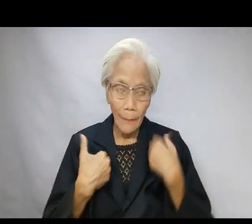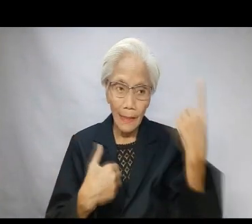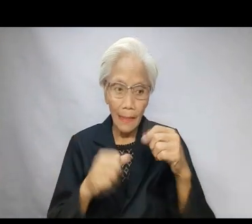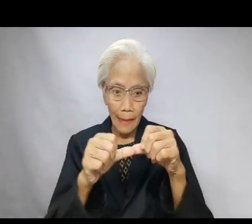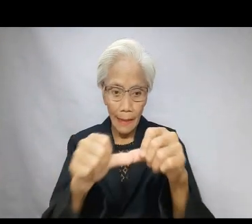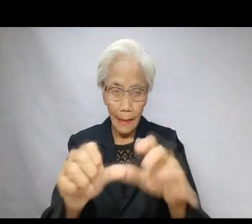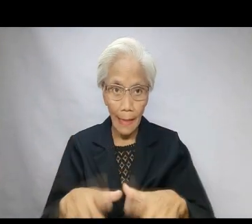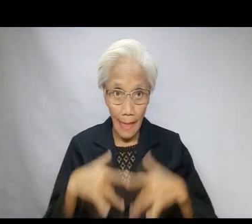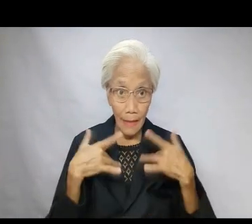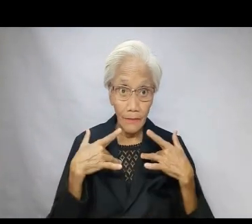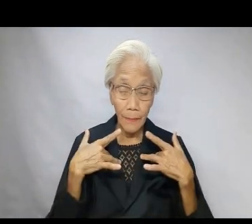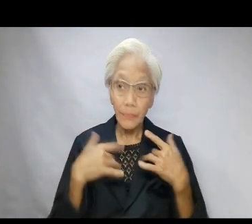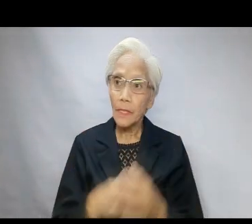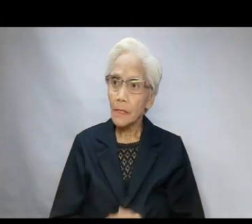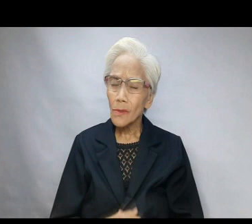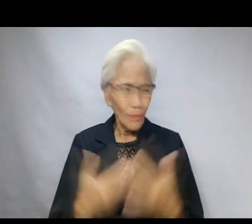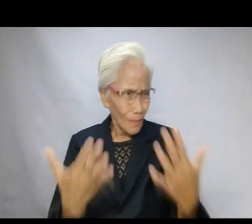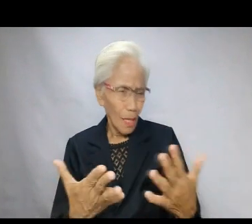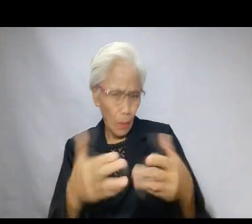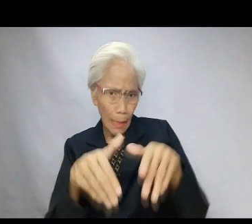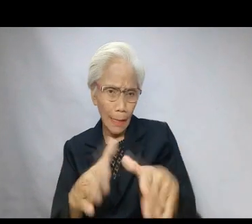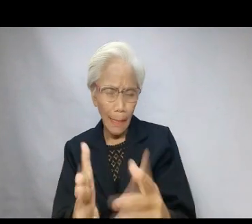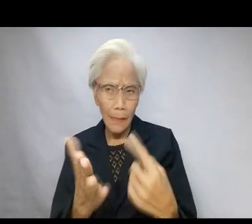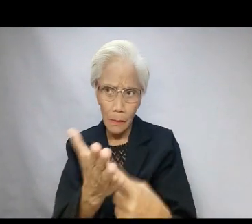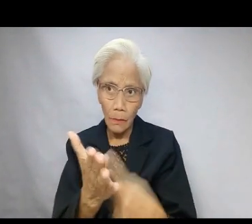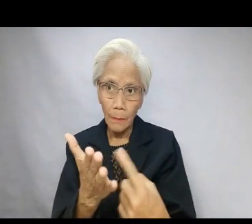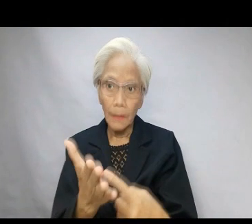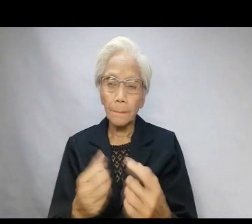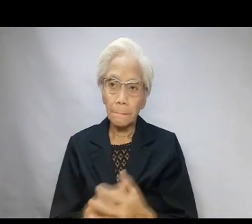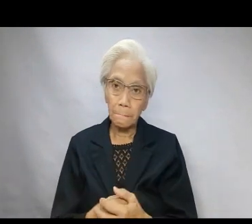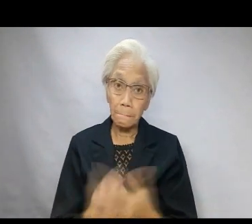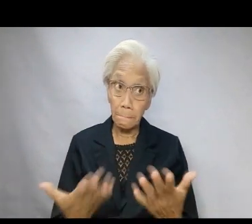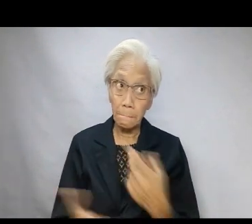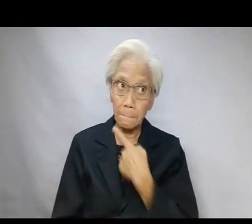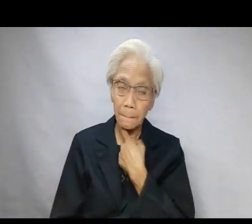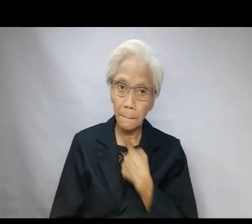life. So let's talk about human thirst.